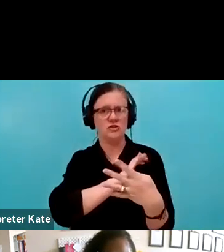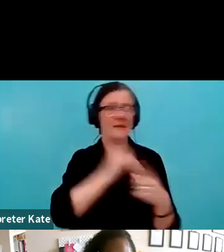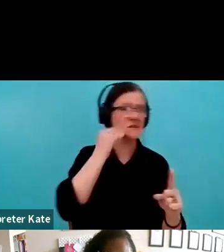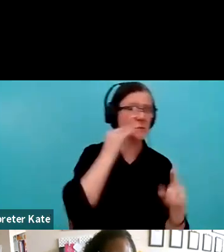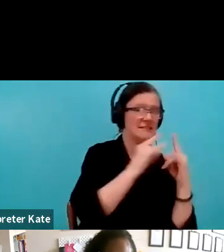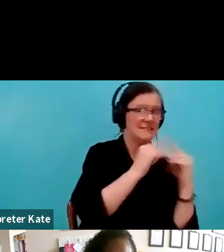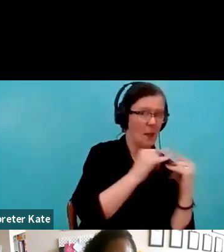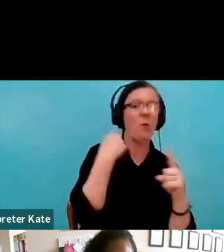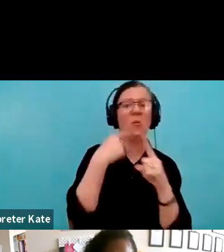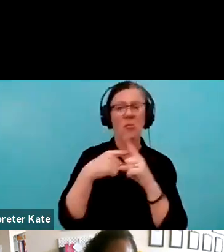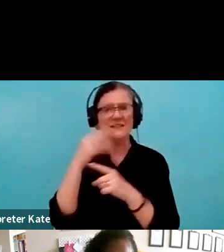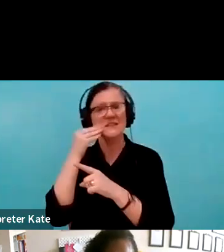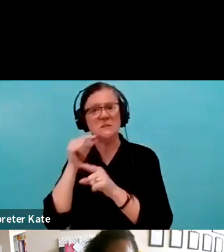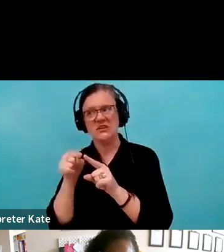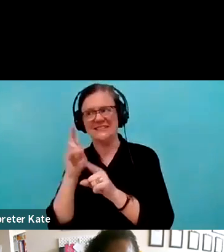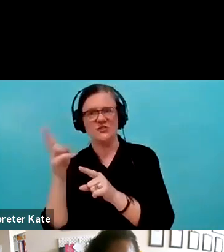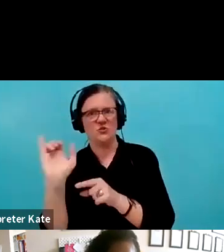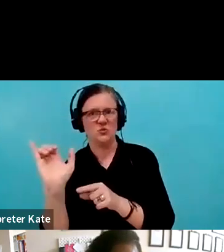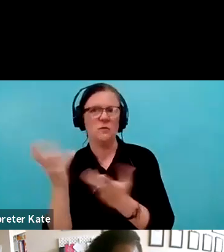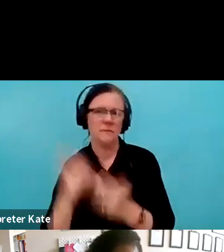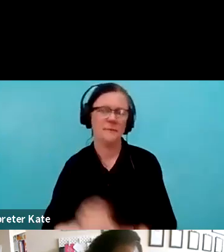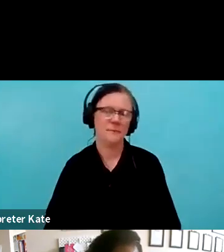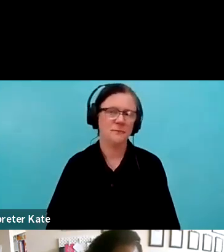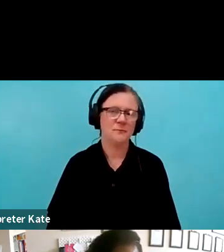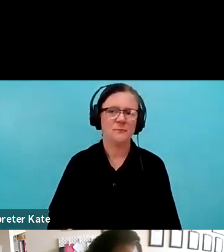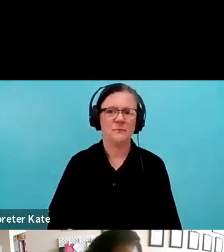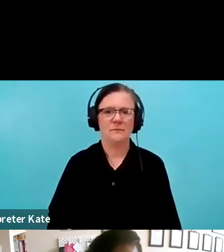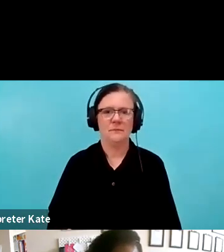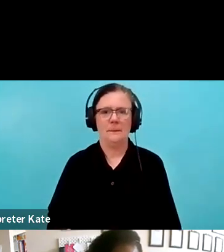the further history that we were continuing to follow.